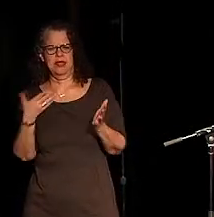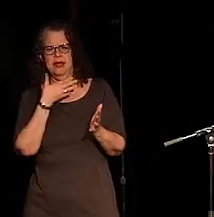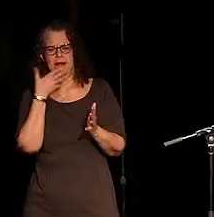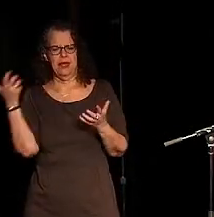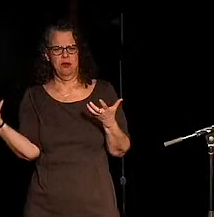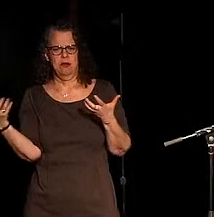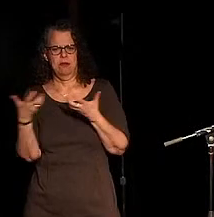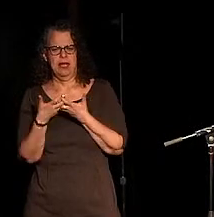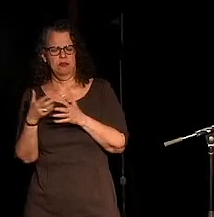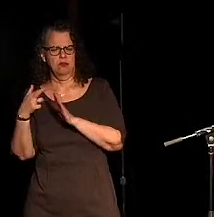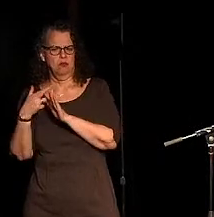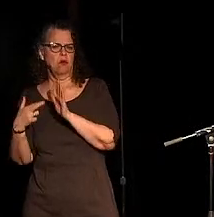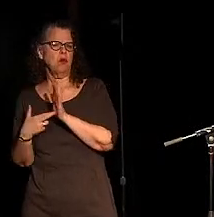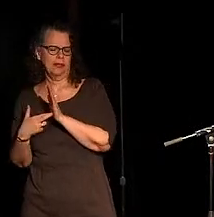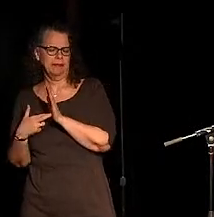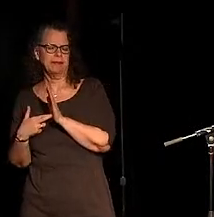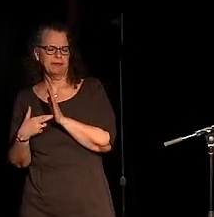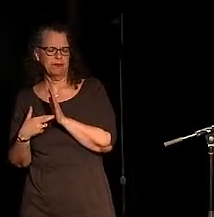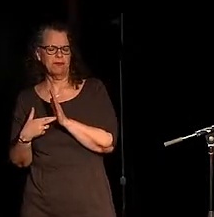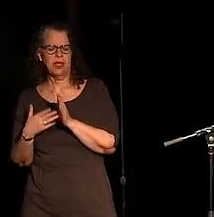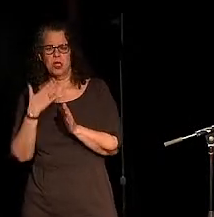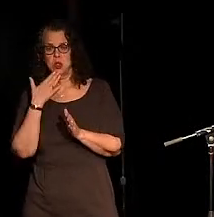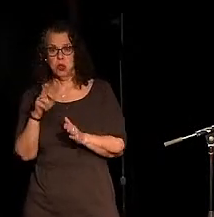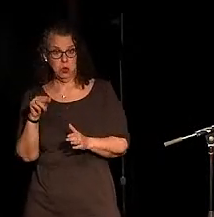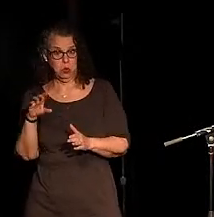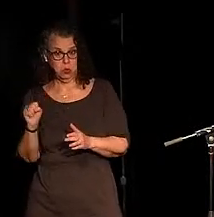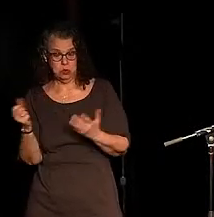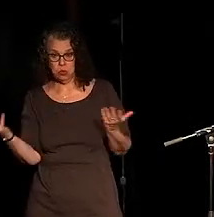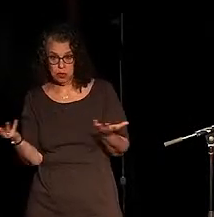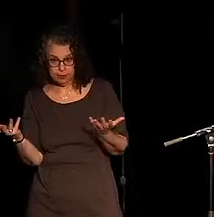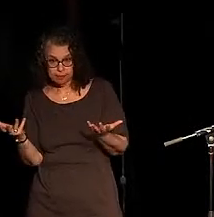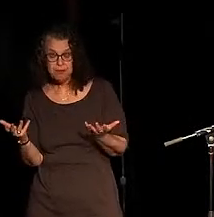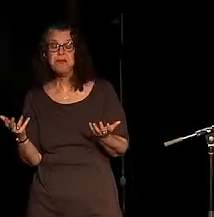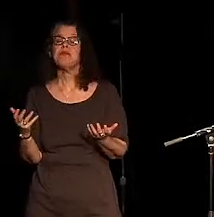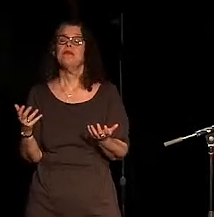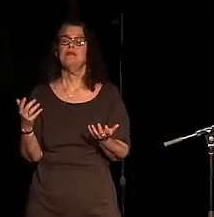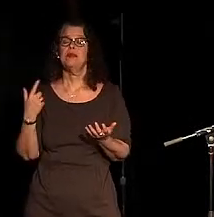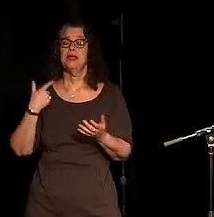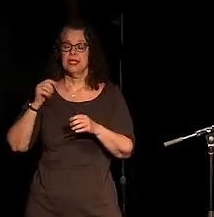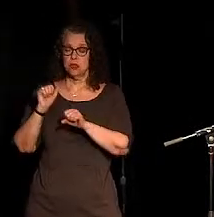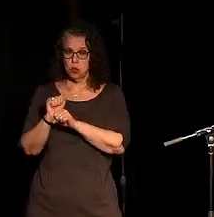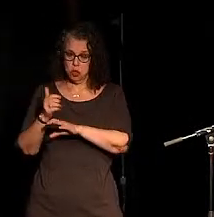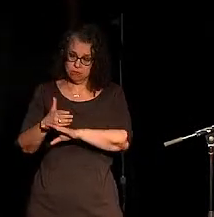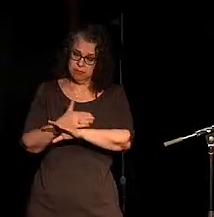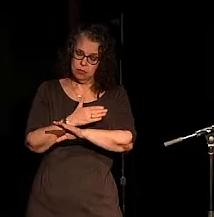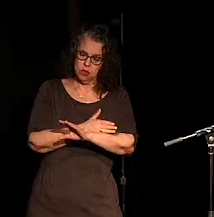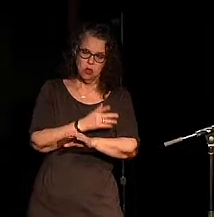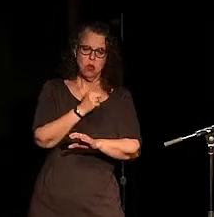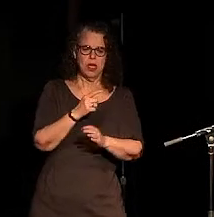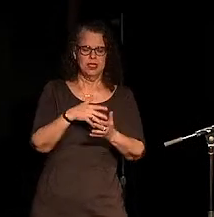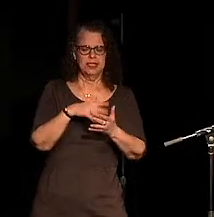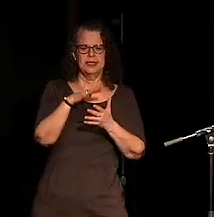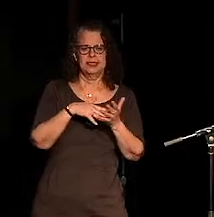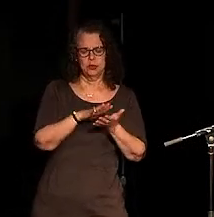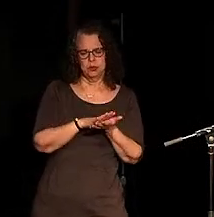with our enrollment. And the good news is as we get better at this work, one schedule rolls into the next semester, and so it